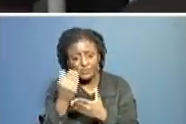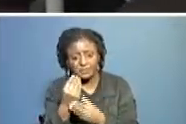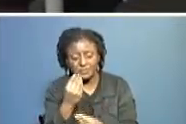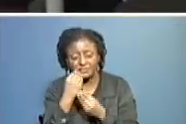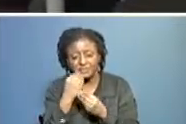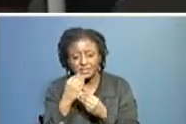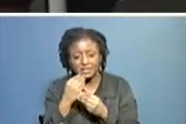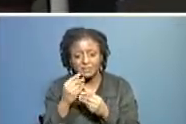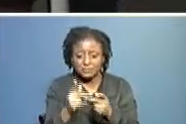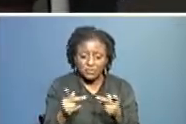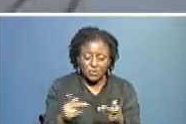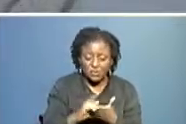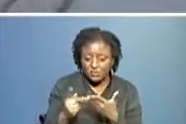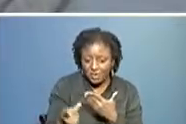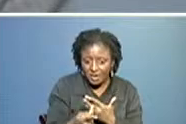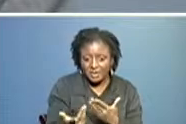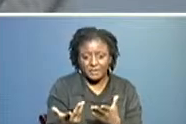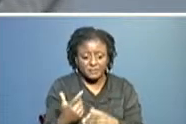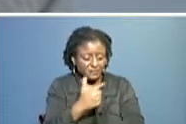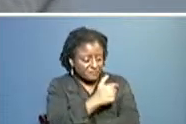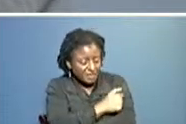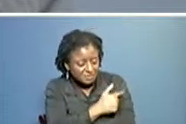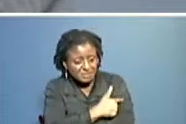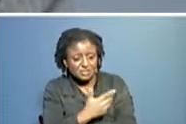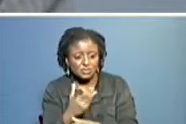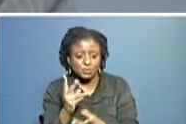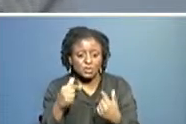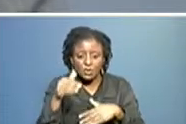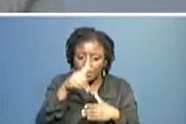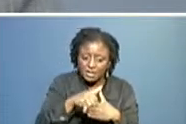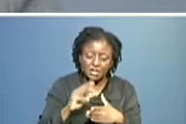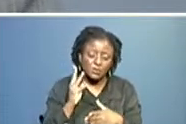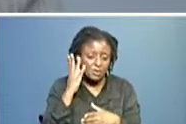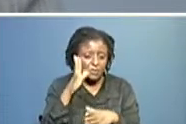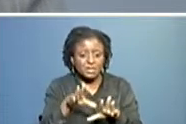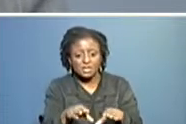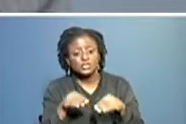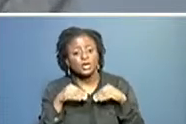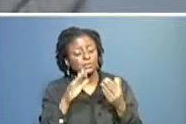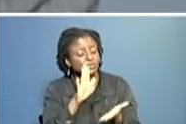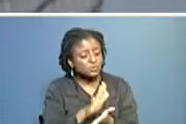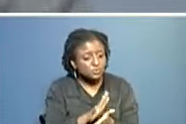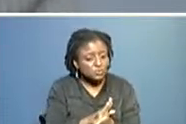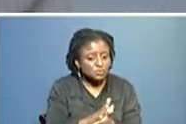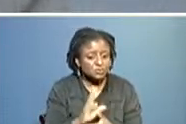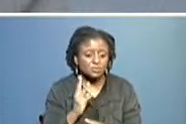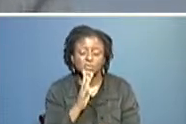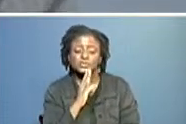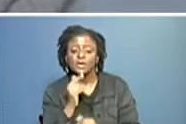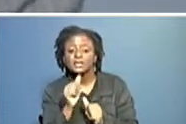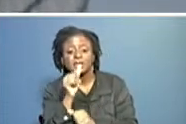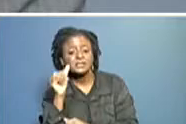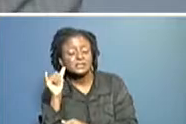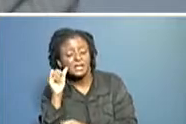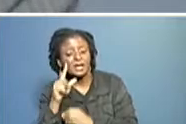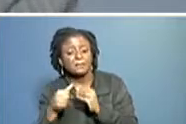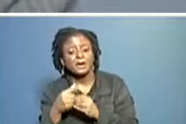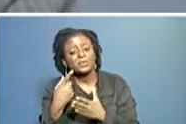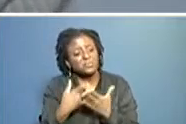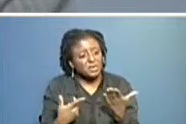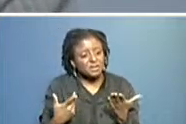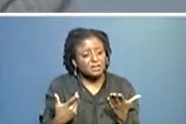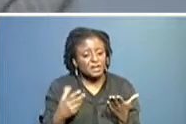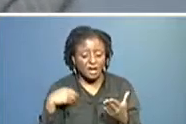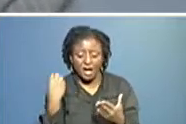like. And so we're going to get in, we're going to adopt schools. We talked yesterday about what will be our approach. And one of the things I